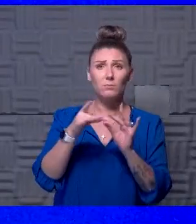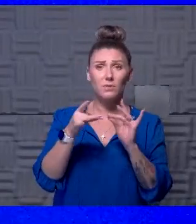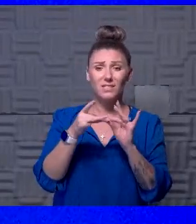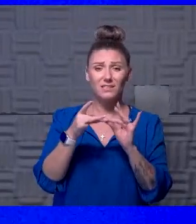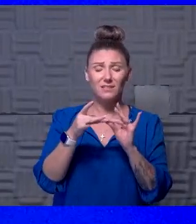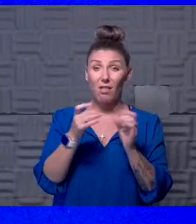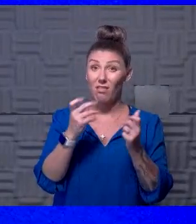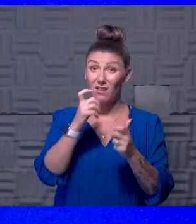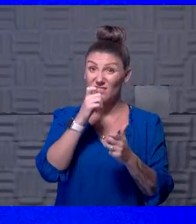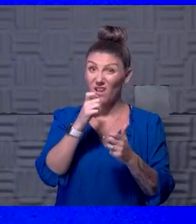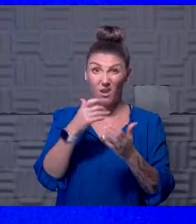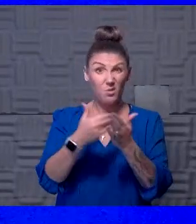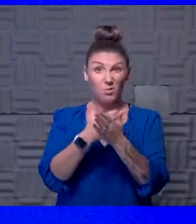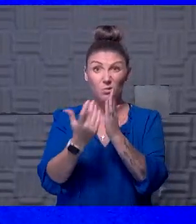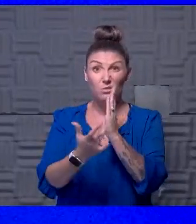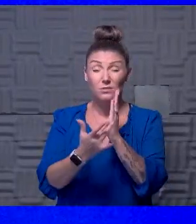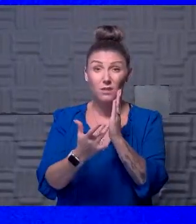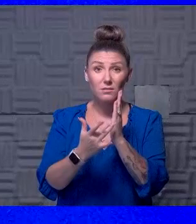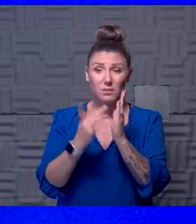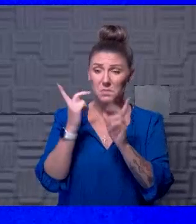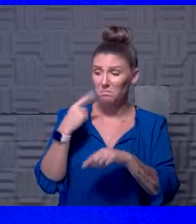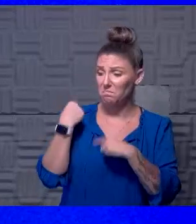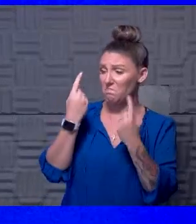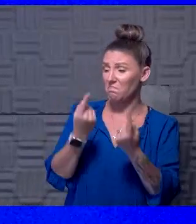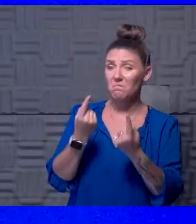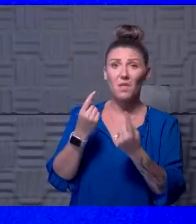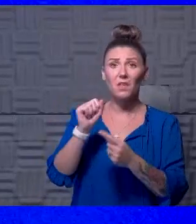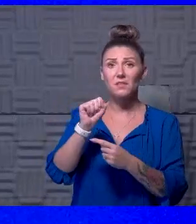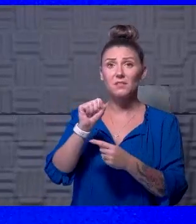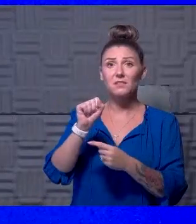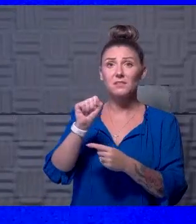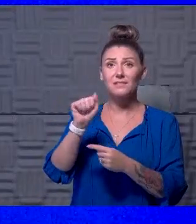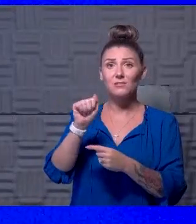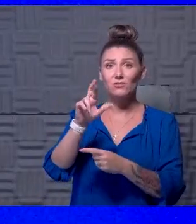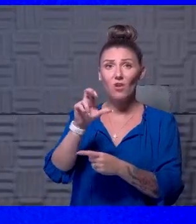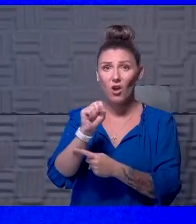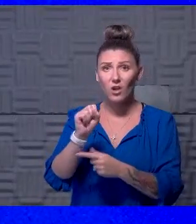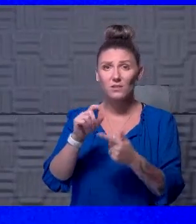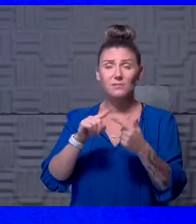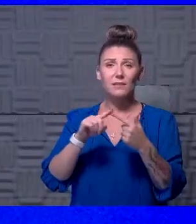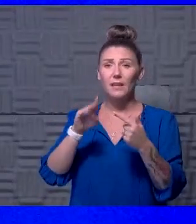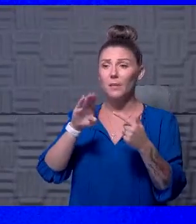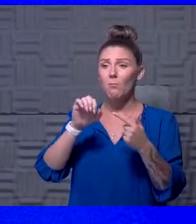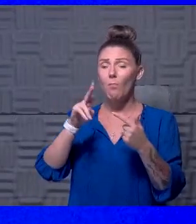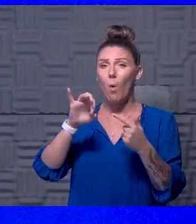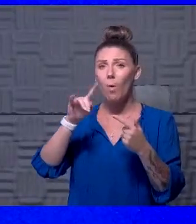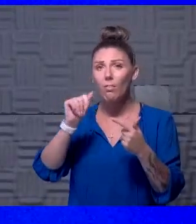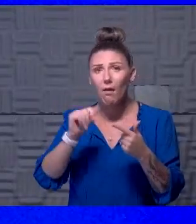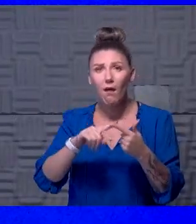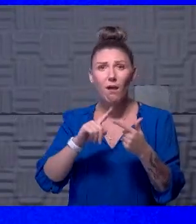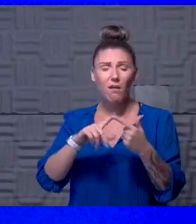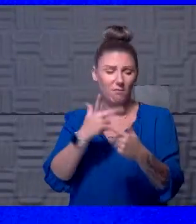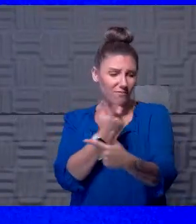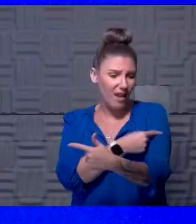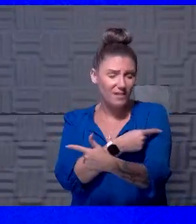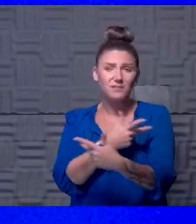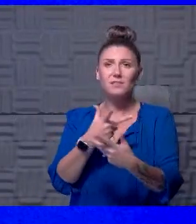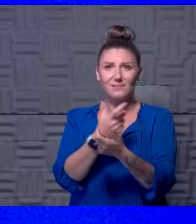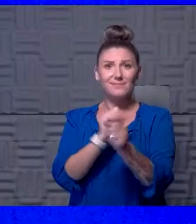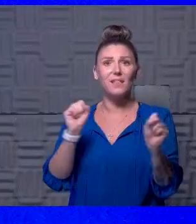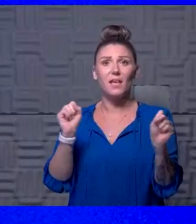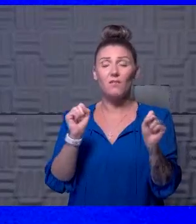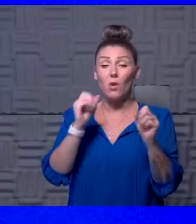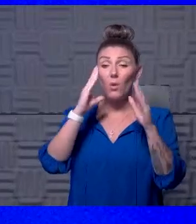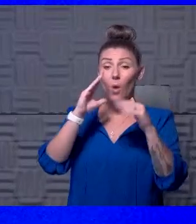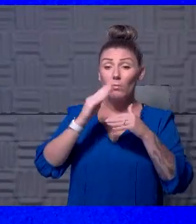not new technology. It's been around since the SARS vaccine that they were working on, the Ebola vaccine, so they are safe. And hopefully, as we continue